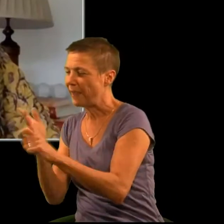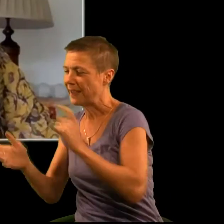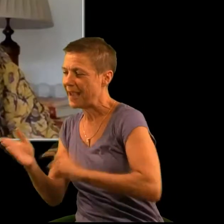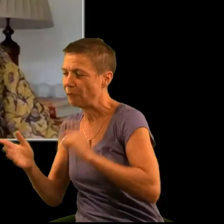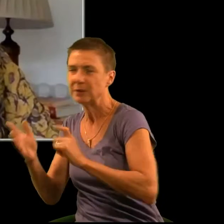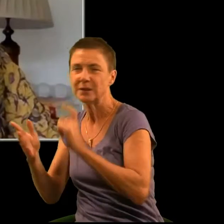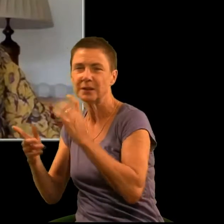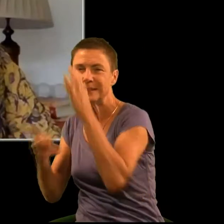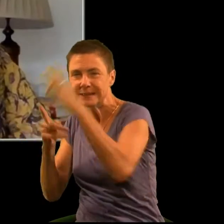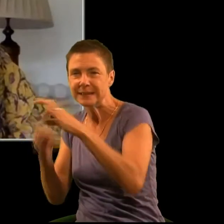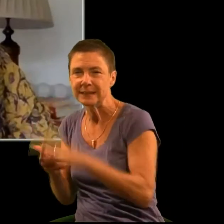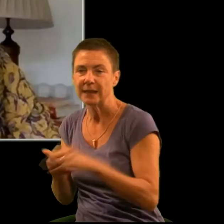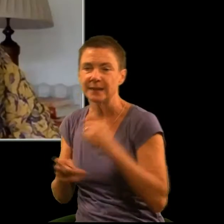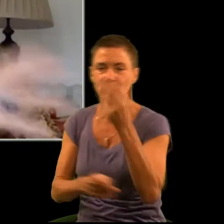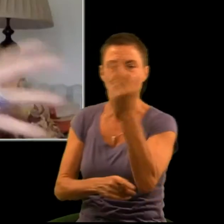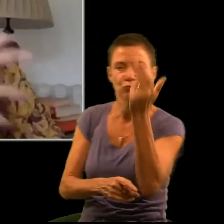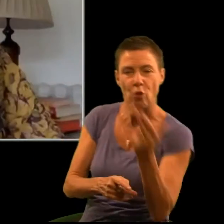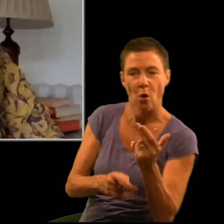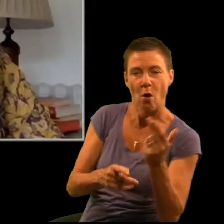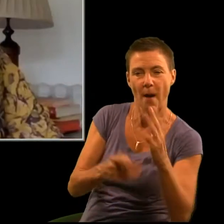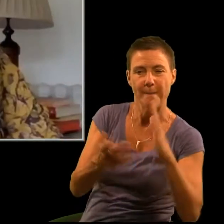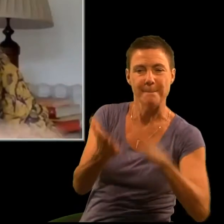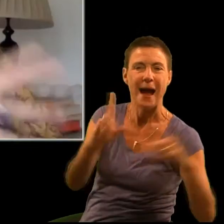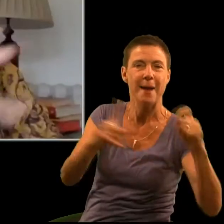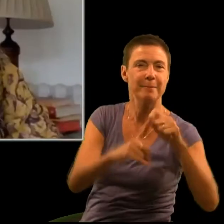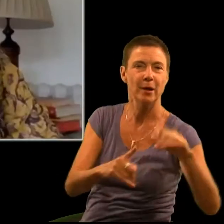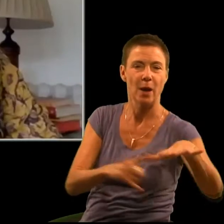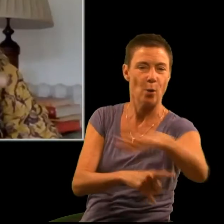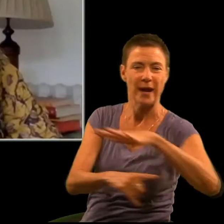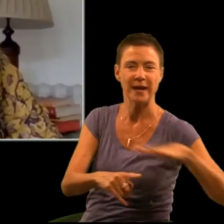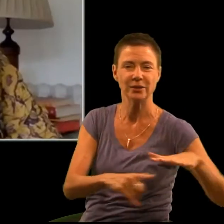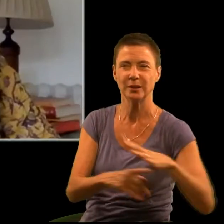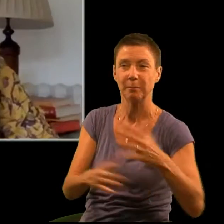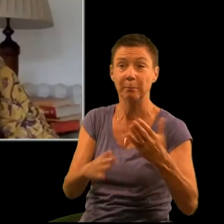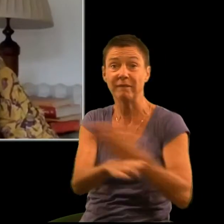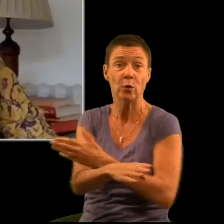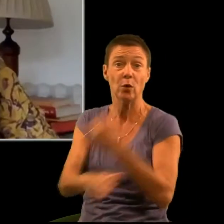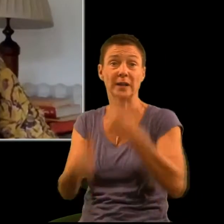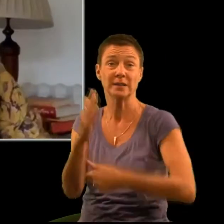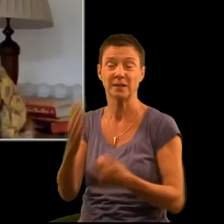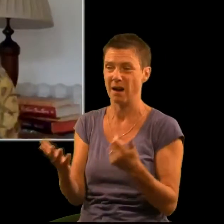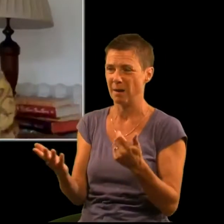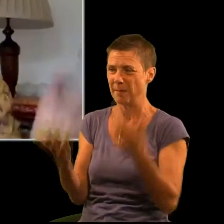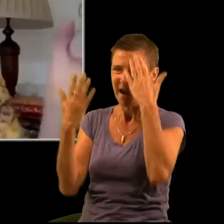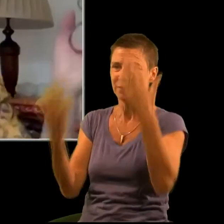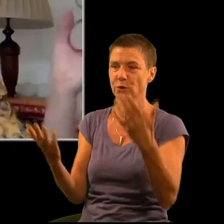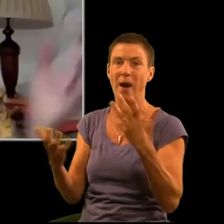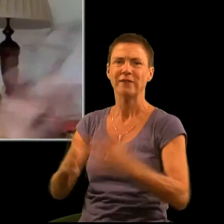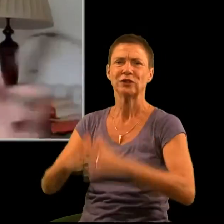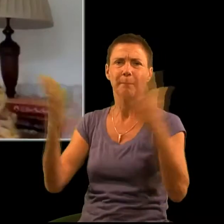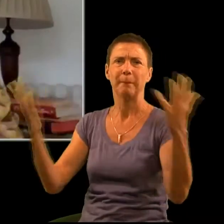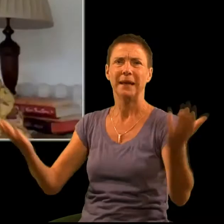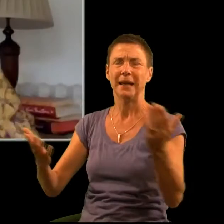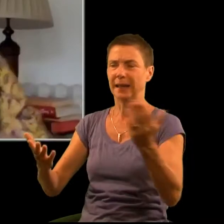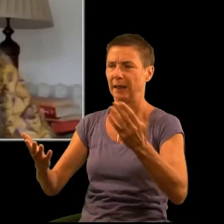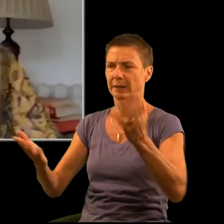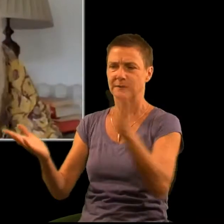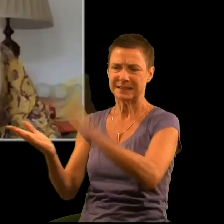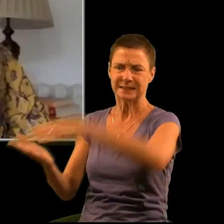and before I start, but I don't know which comes first. I have big sketchbooks filled